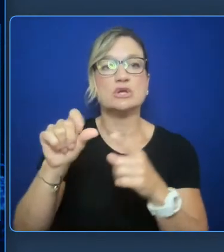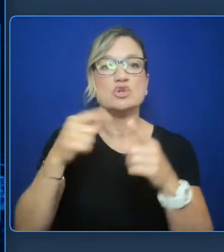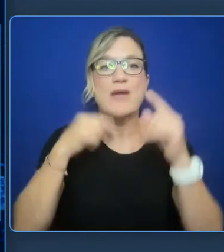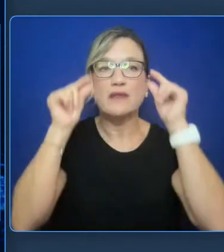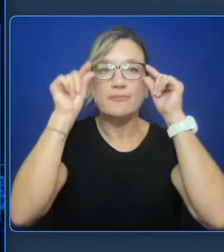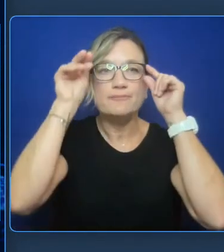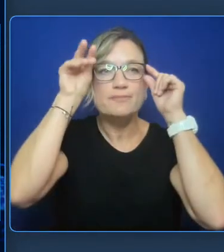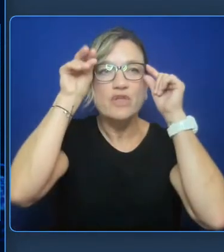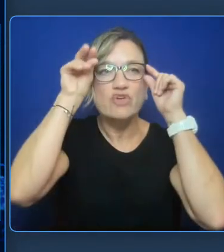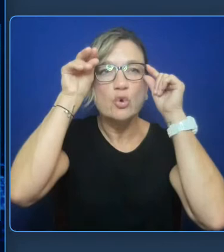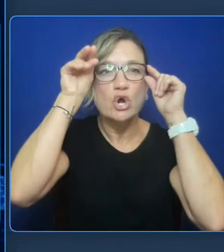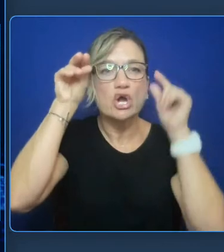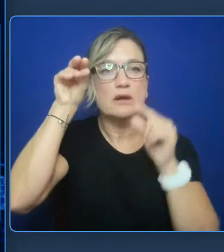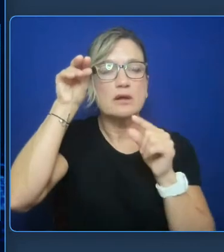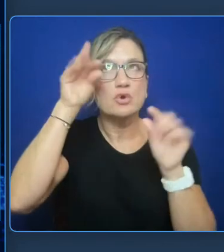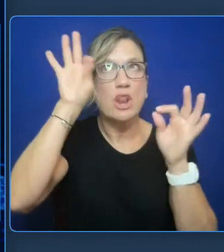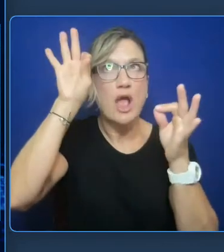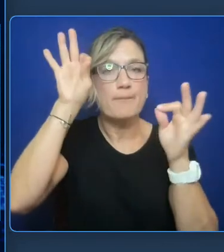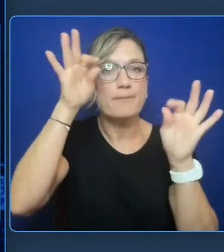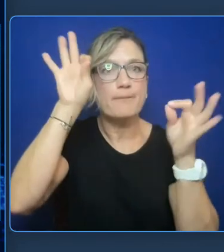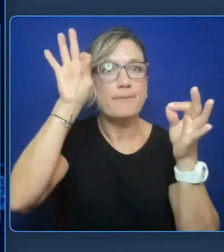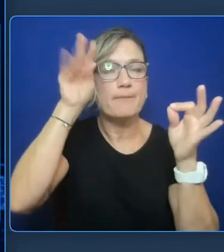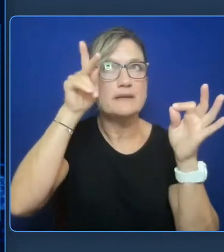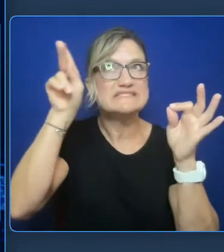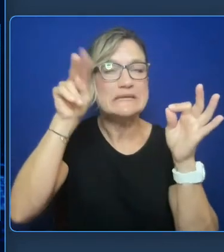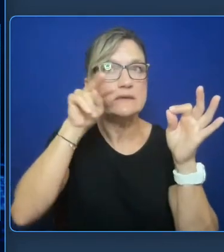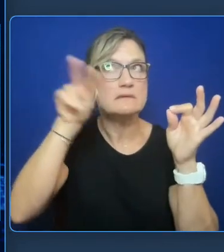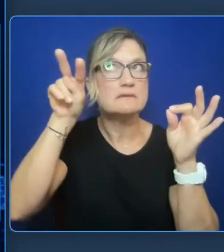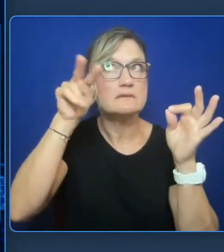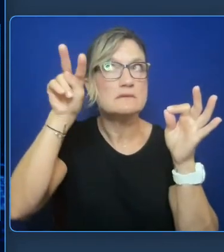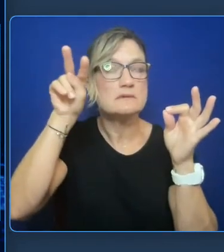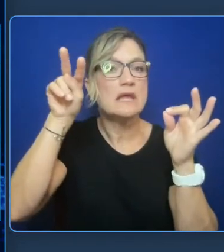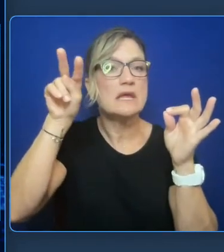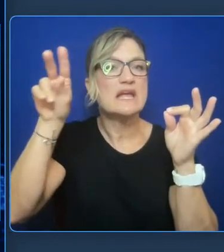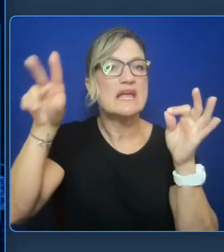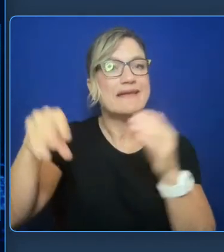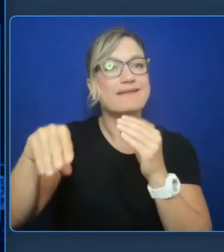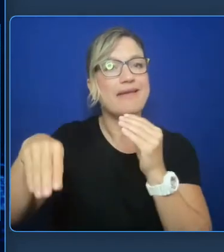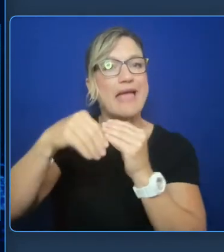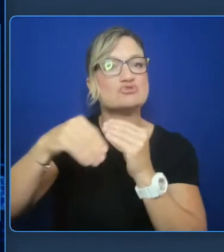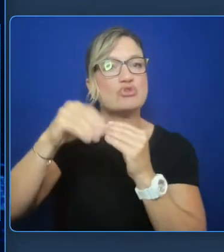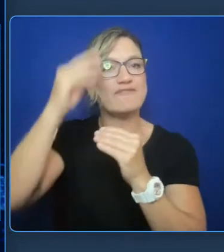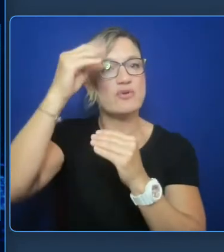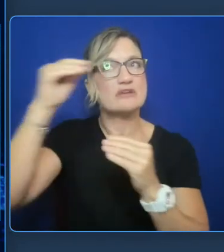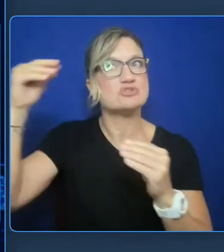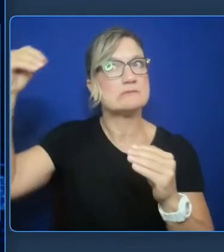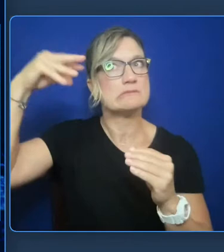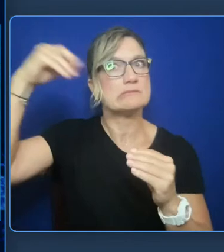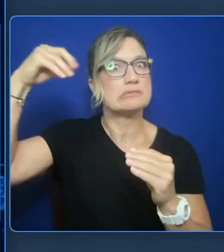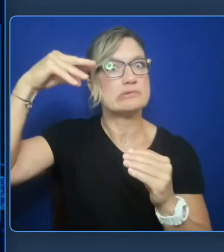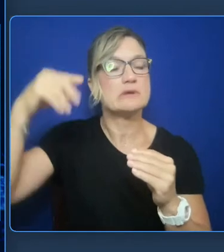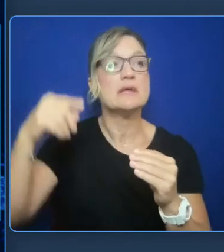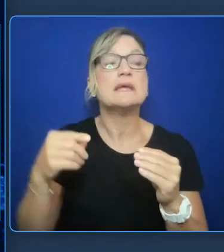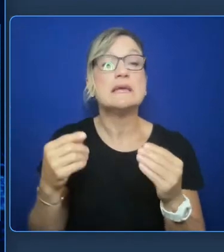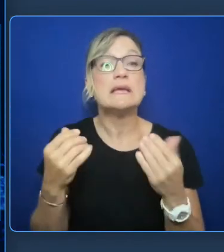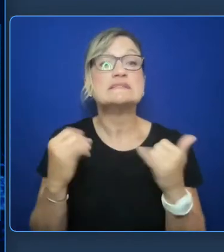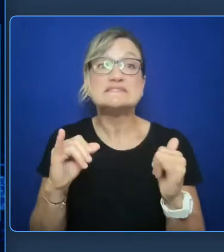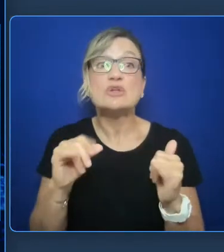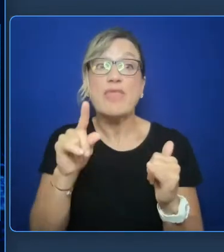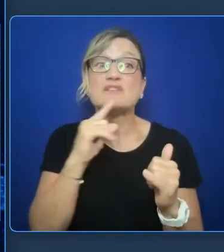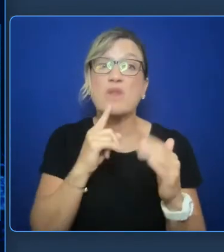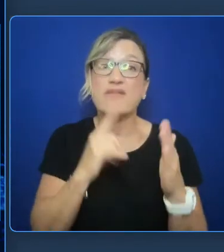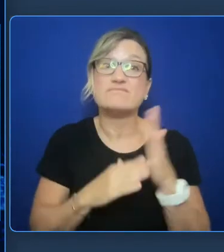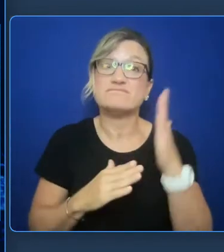a little viewer and you could simply look up a little bit and see, get all kinds of extra information about what it was doing. It's still one of the